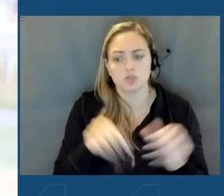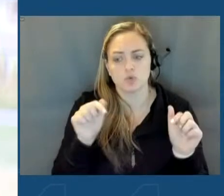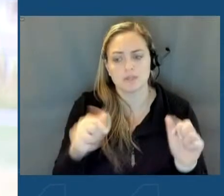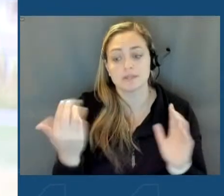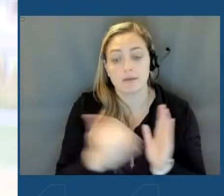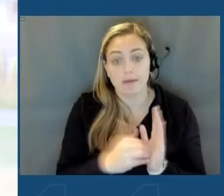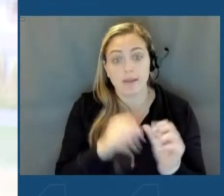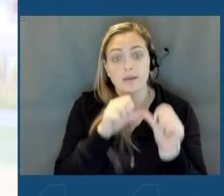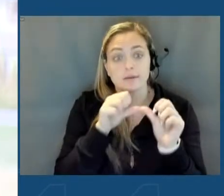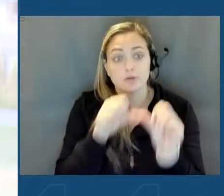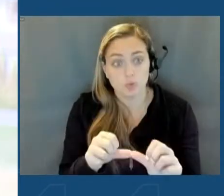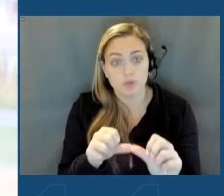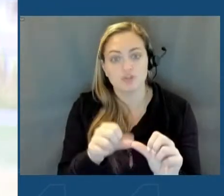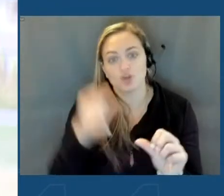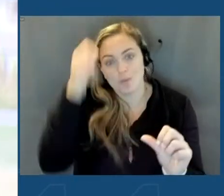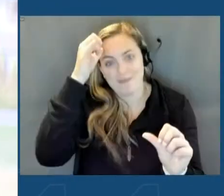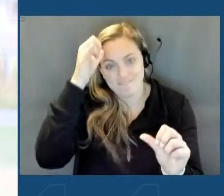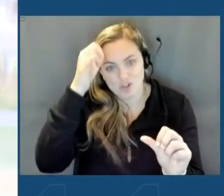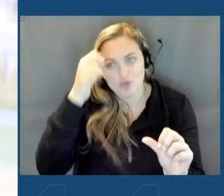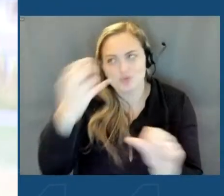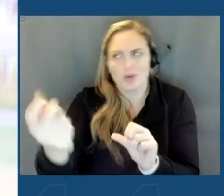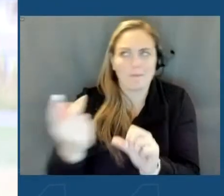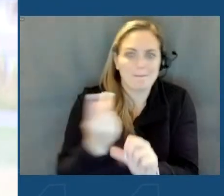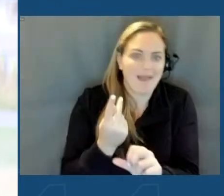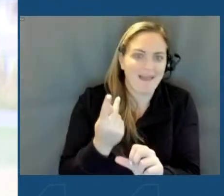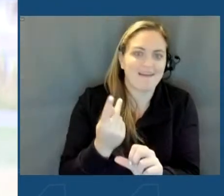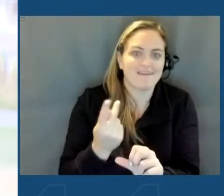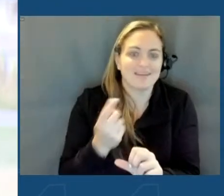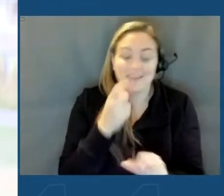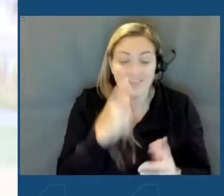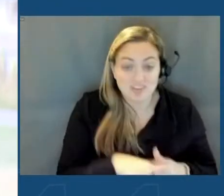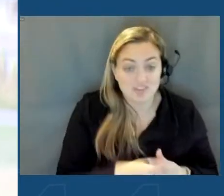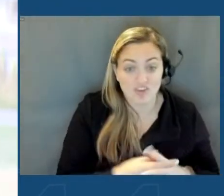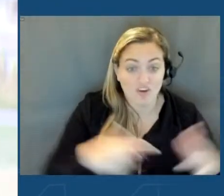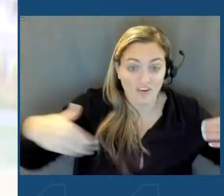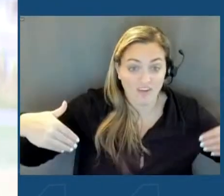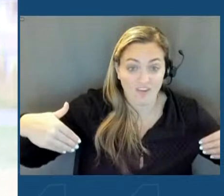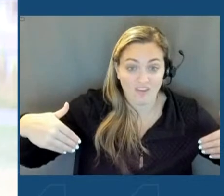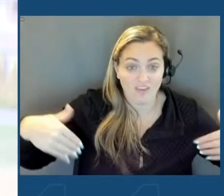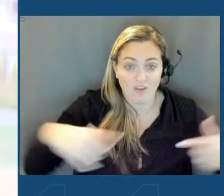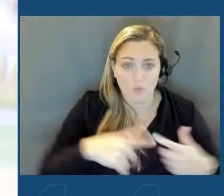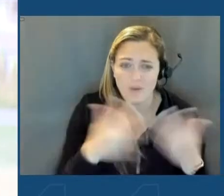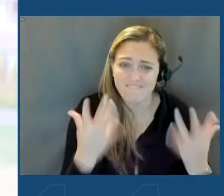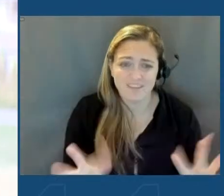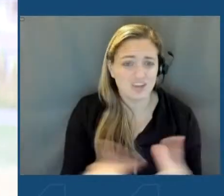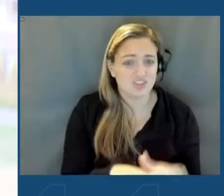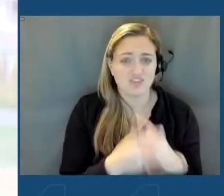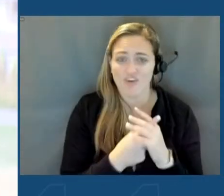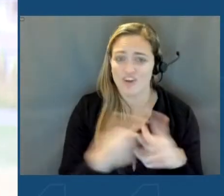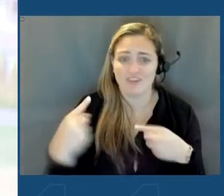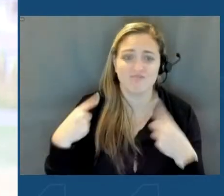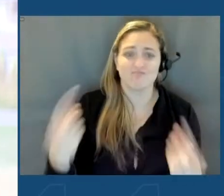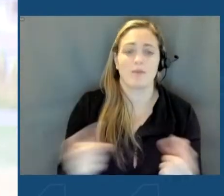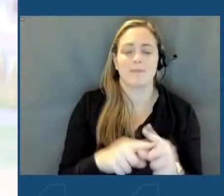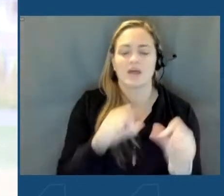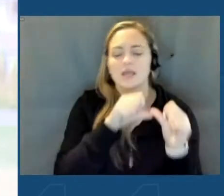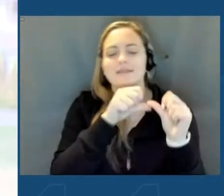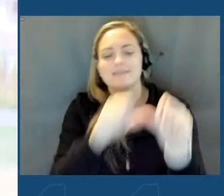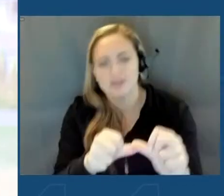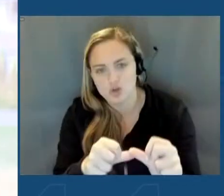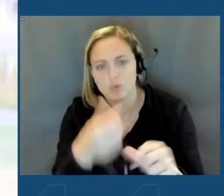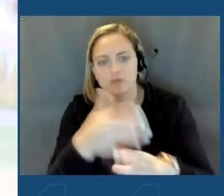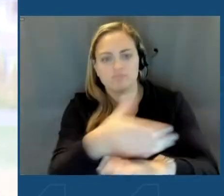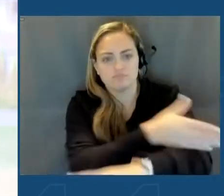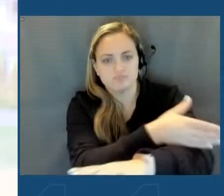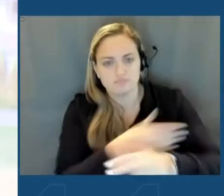a continuation of Buffalo's comeback. I don't want to say this is the start, because we've been doing this for a long time, but this is a continuation. I'm really proud to